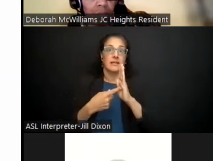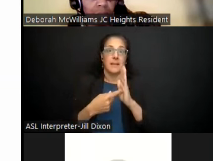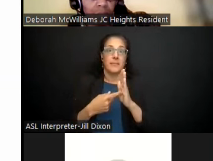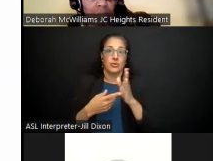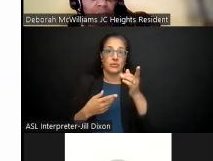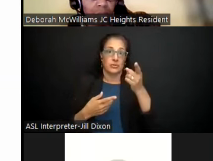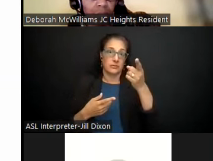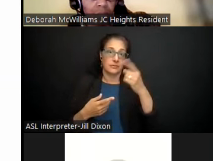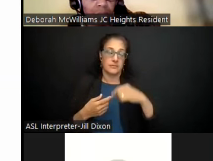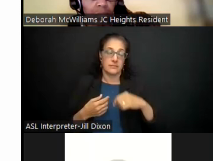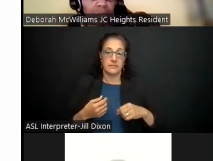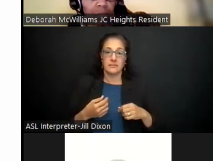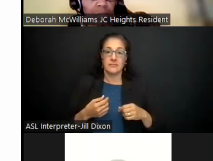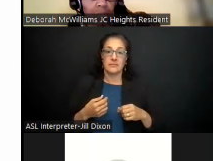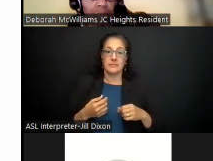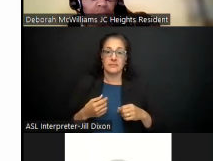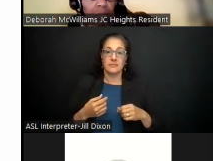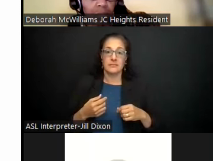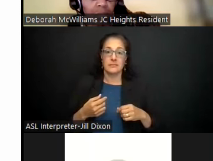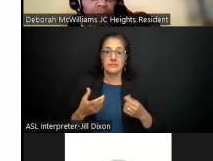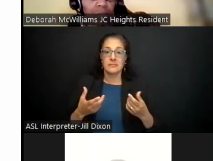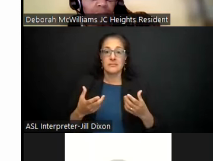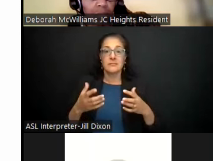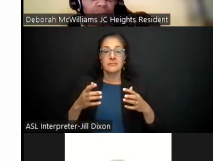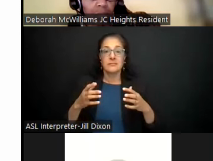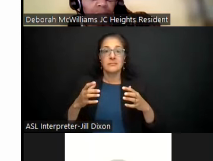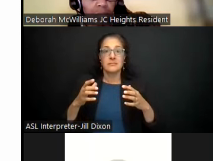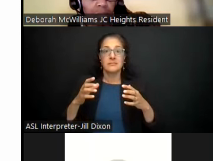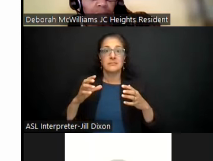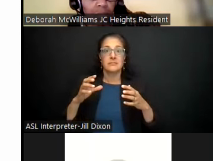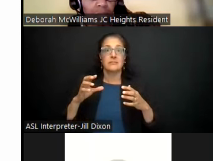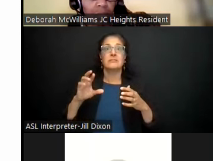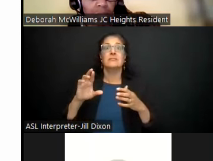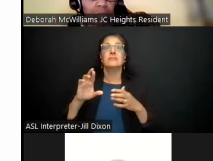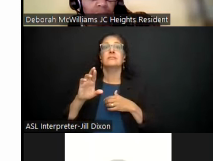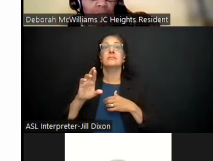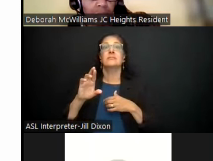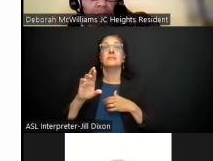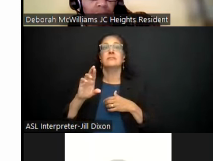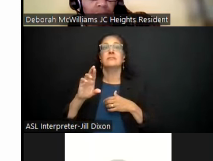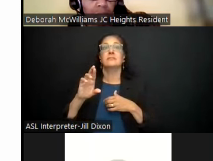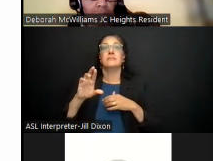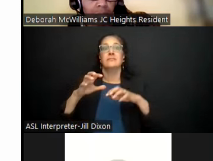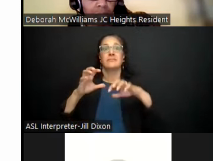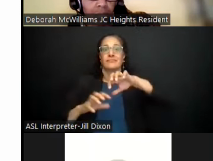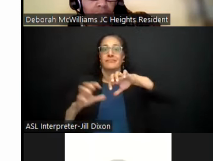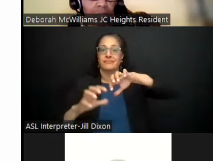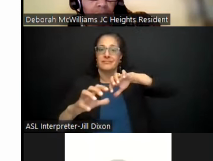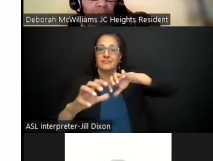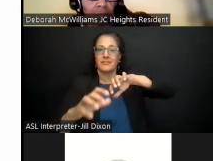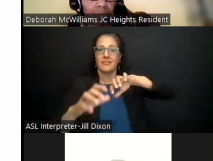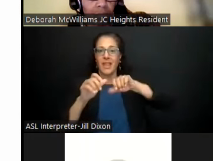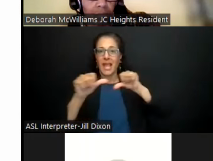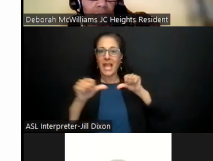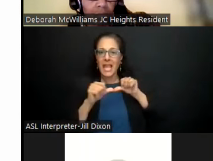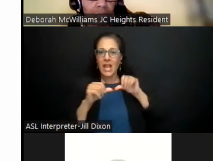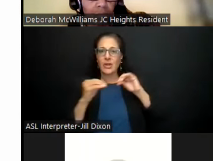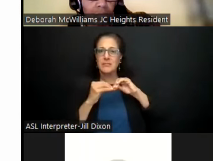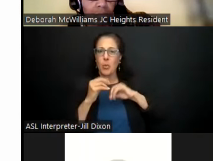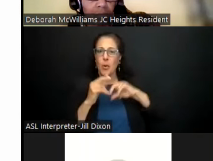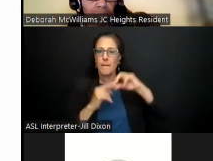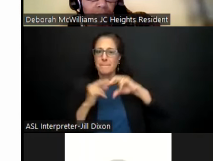showing riprap, rich revetments, some areas that can be a bit more built up